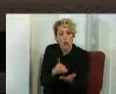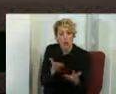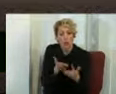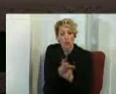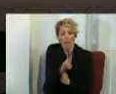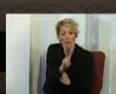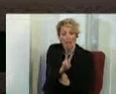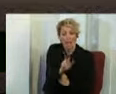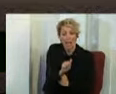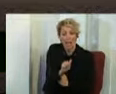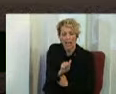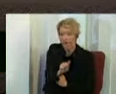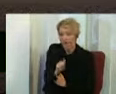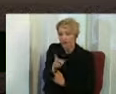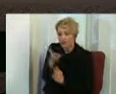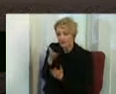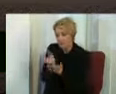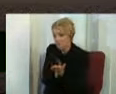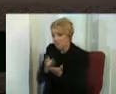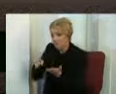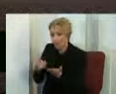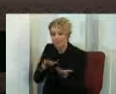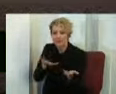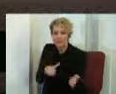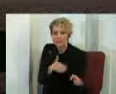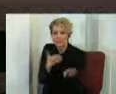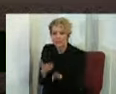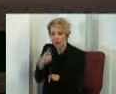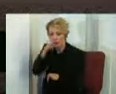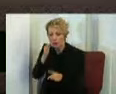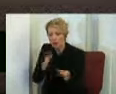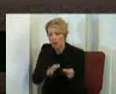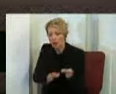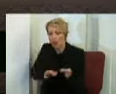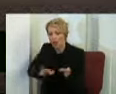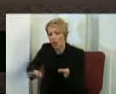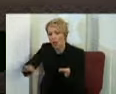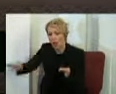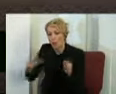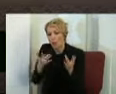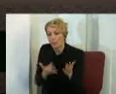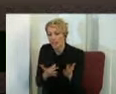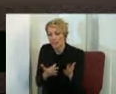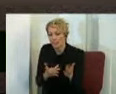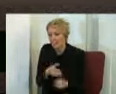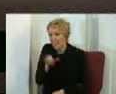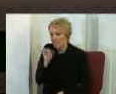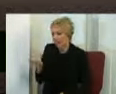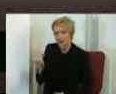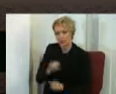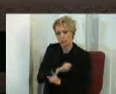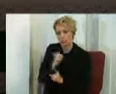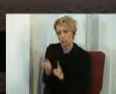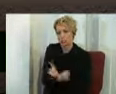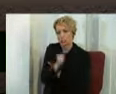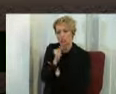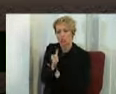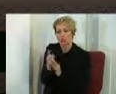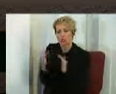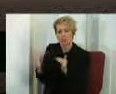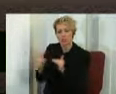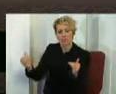died just waiting to see a doctor. That is not justice, and that is not what they